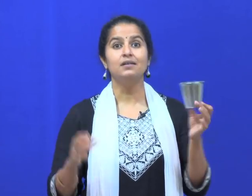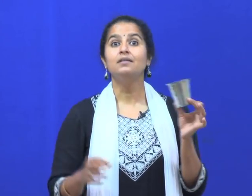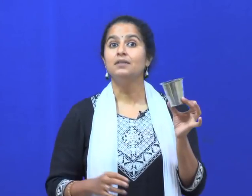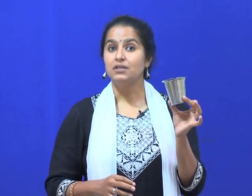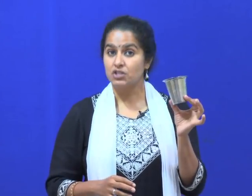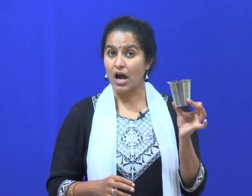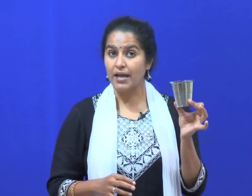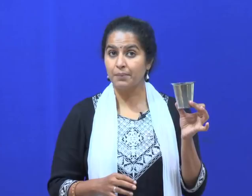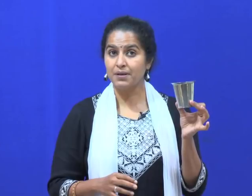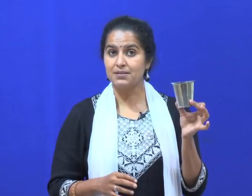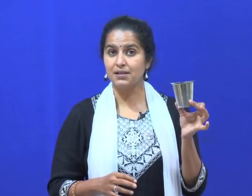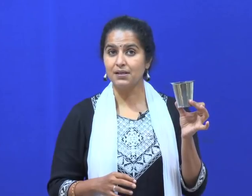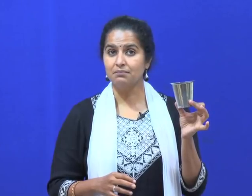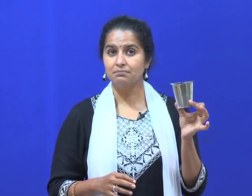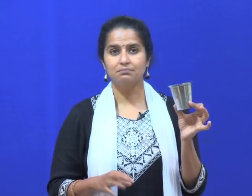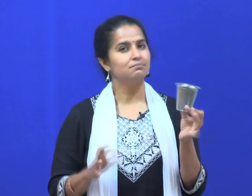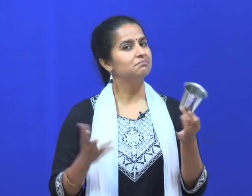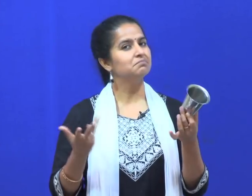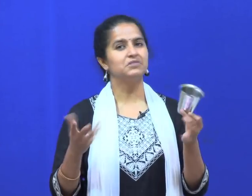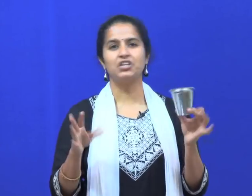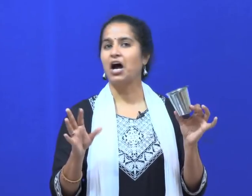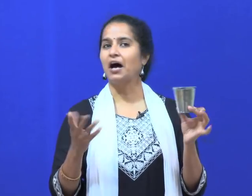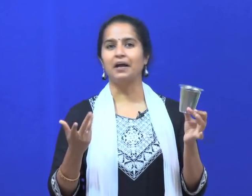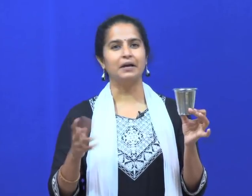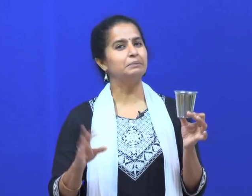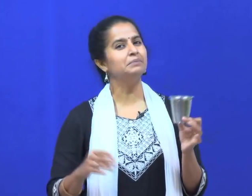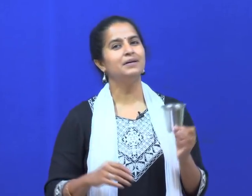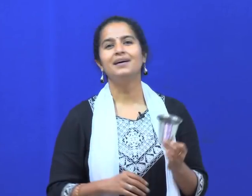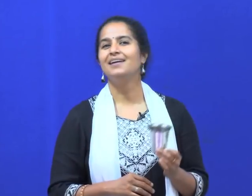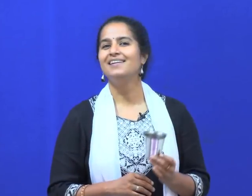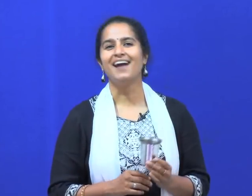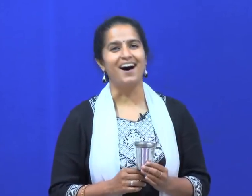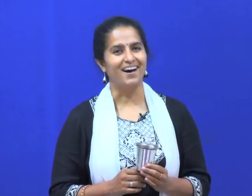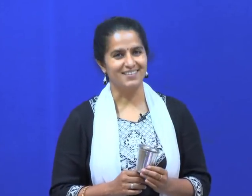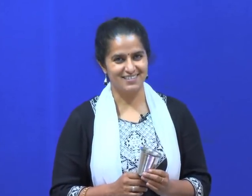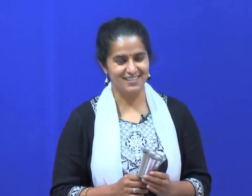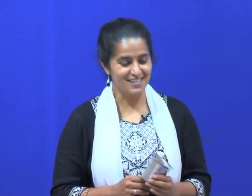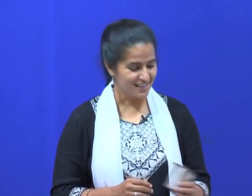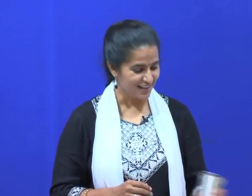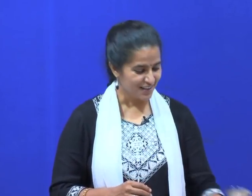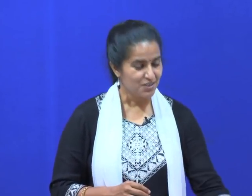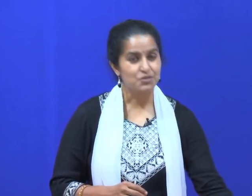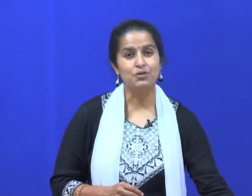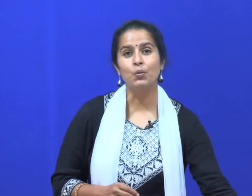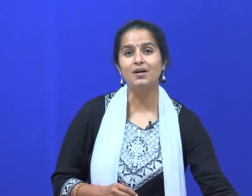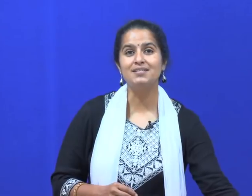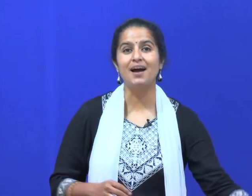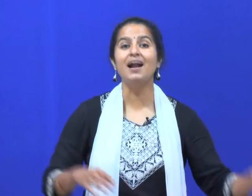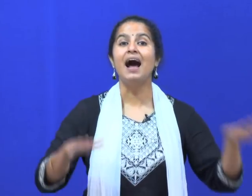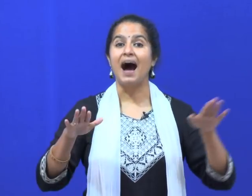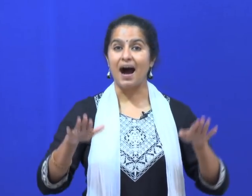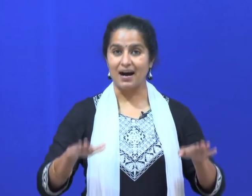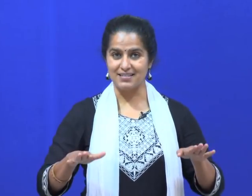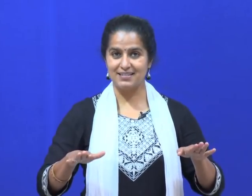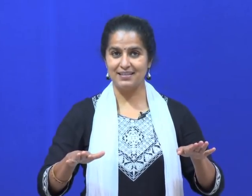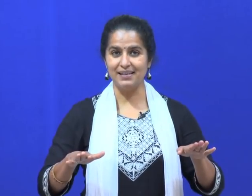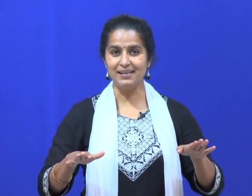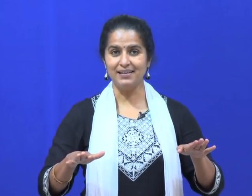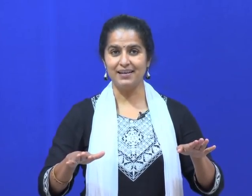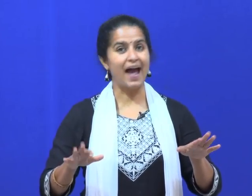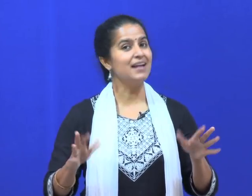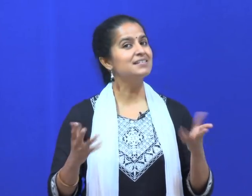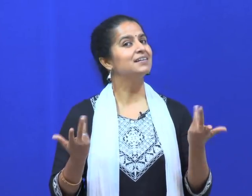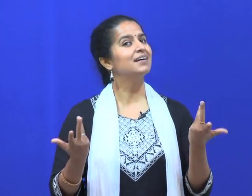nasti. Chayam asti. Chayam nasti. So the words are